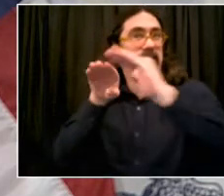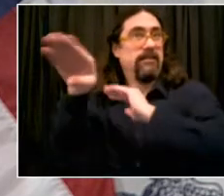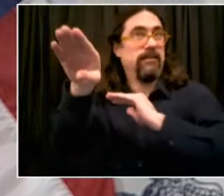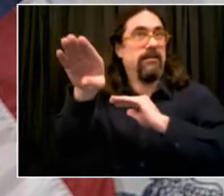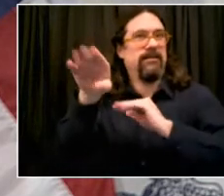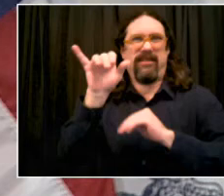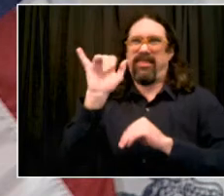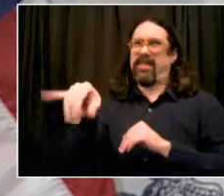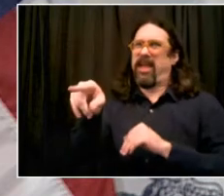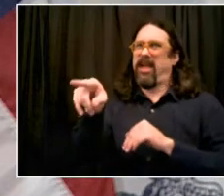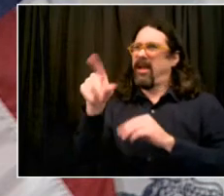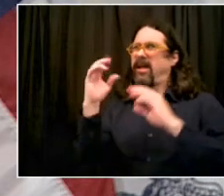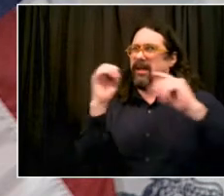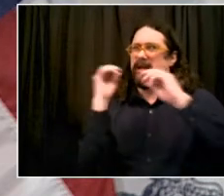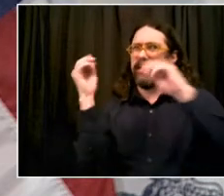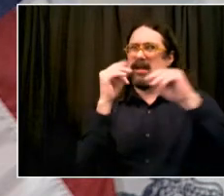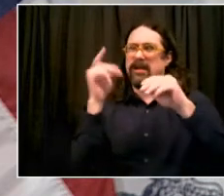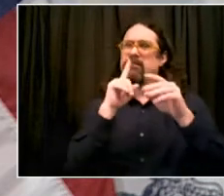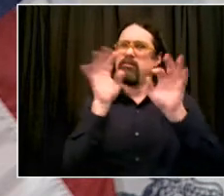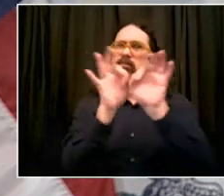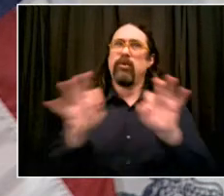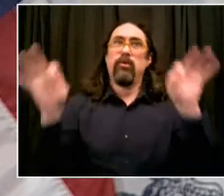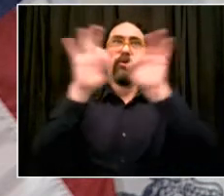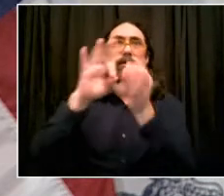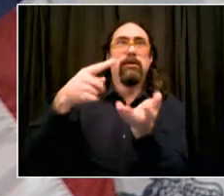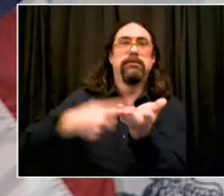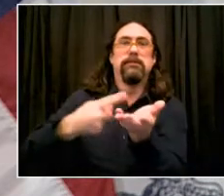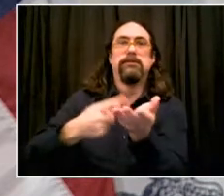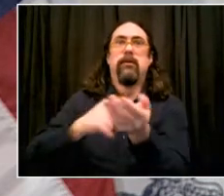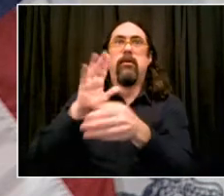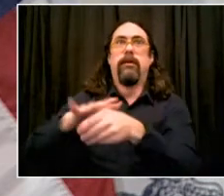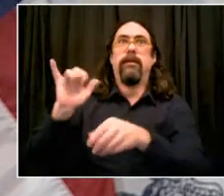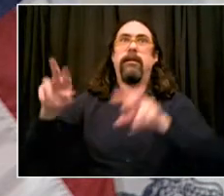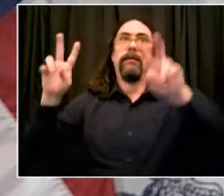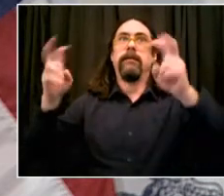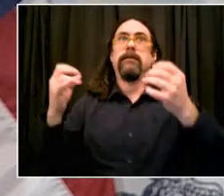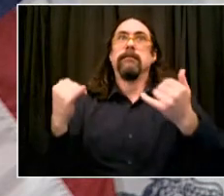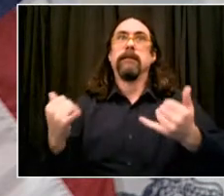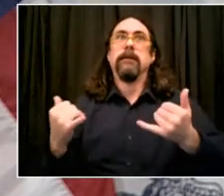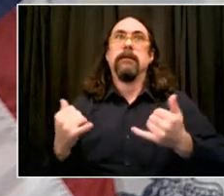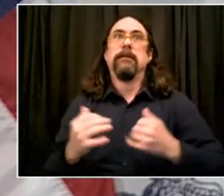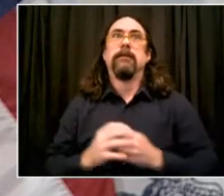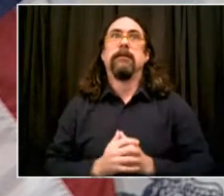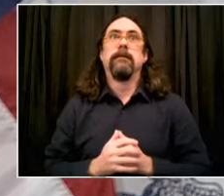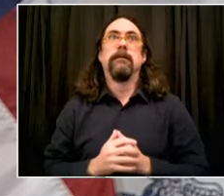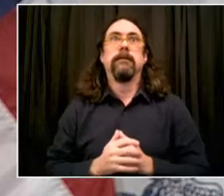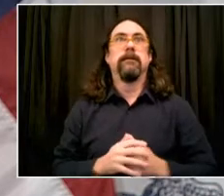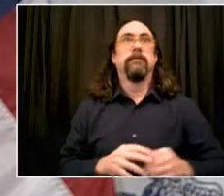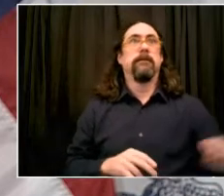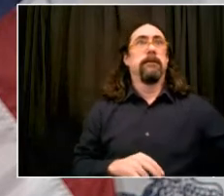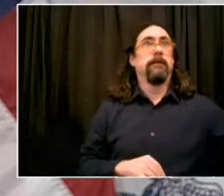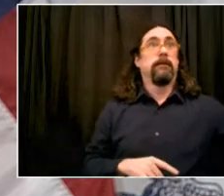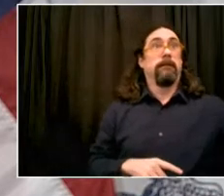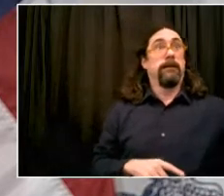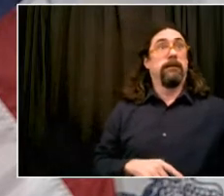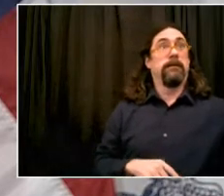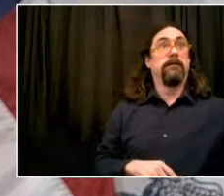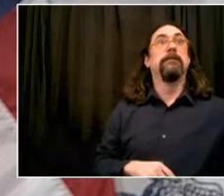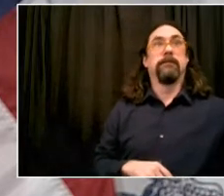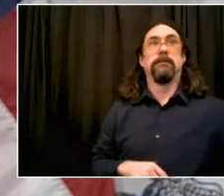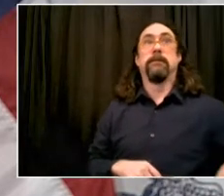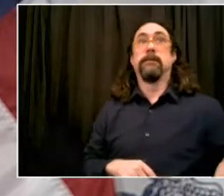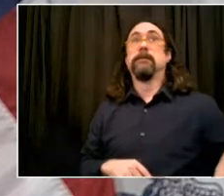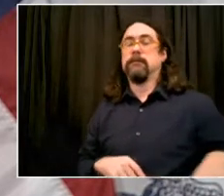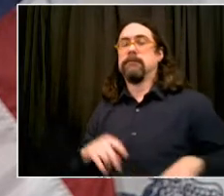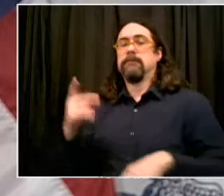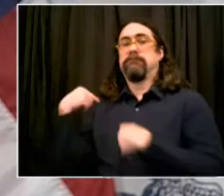the NYPD to the Mayor's Office of Media and Entertainment. I think the very orientation of that office, MOME as we call